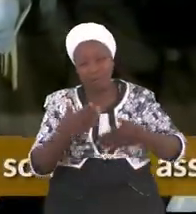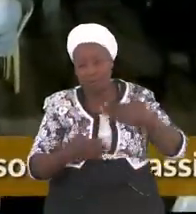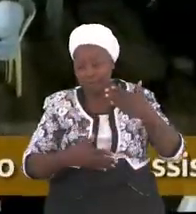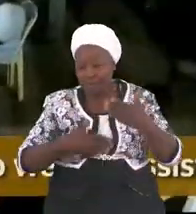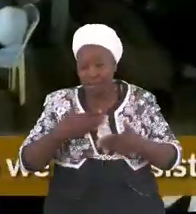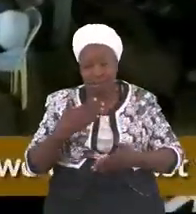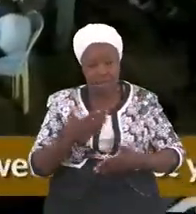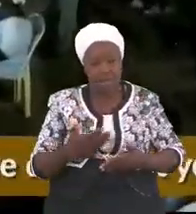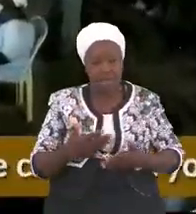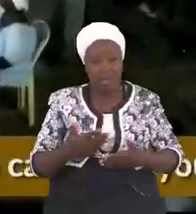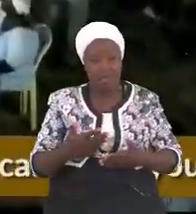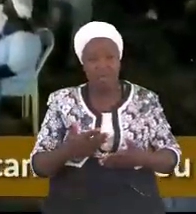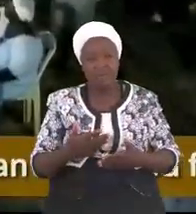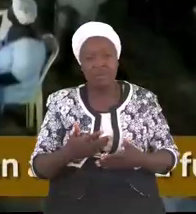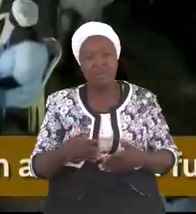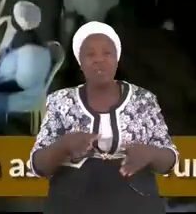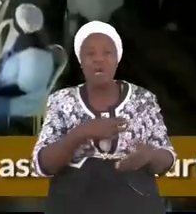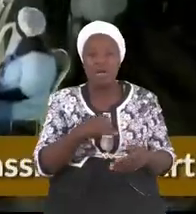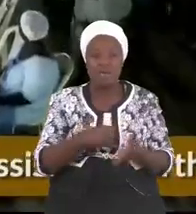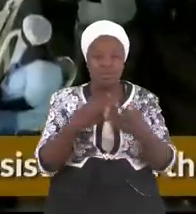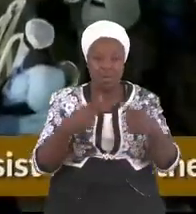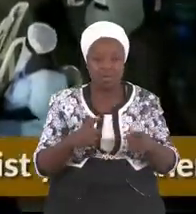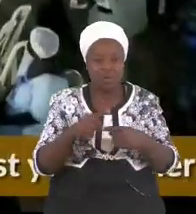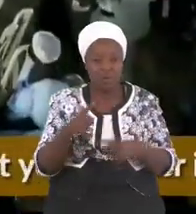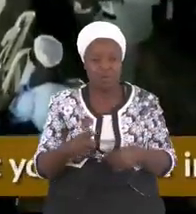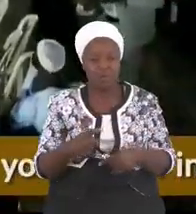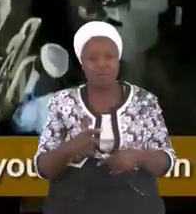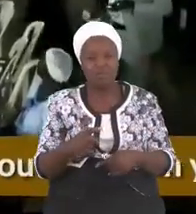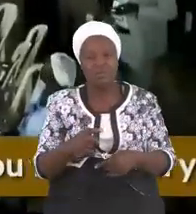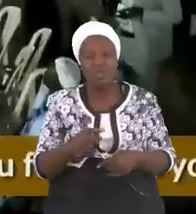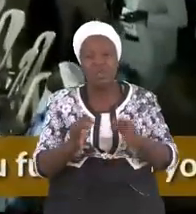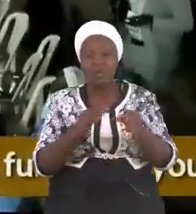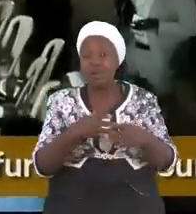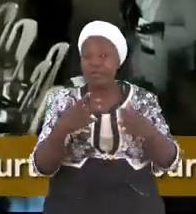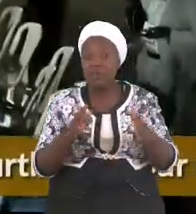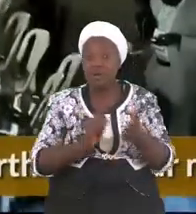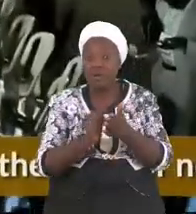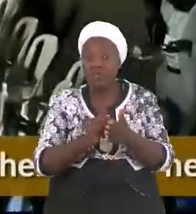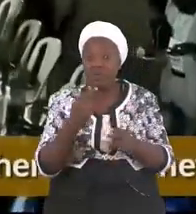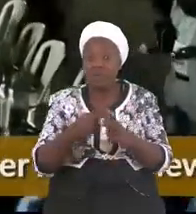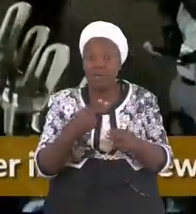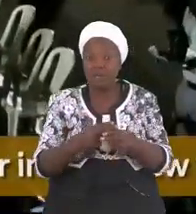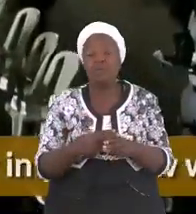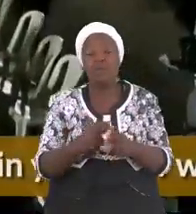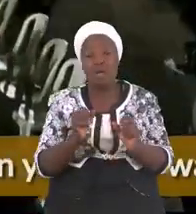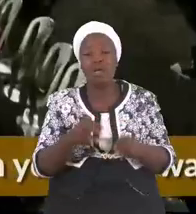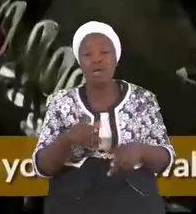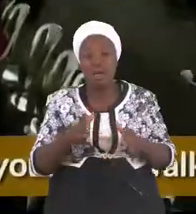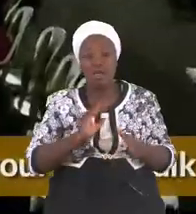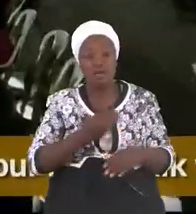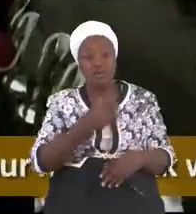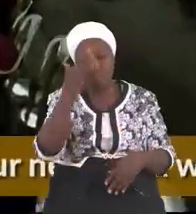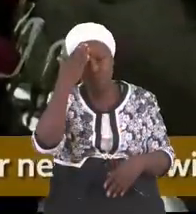Counselors, if you have finished, can you wave at us here? You have